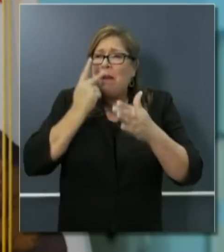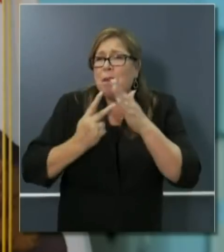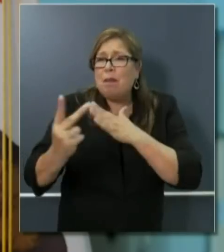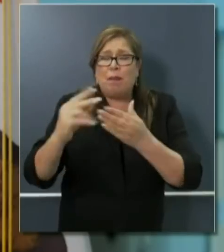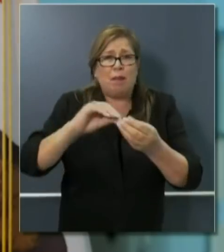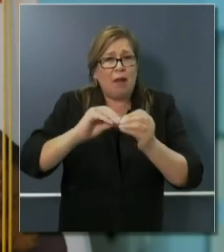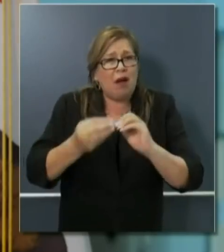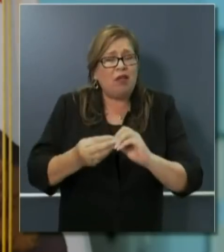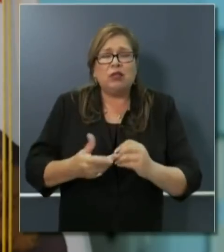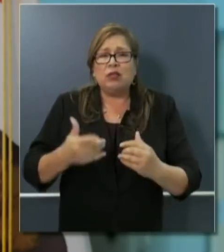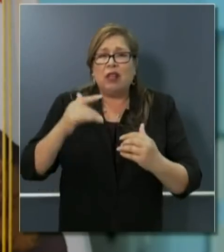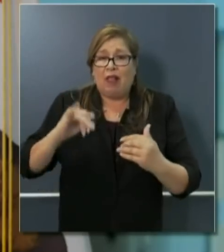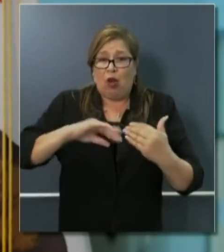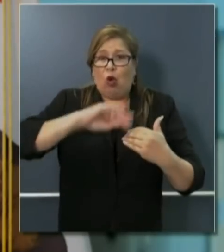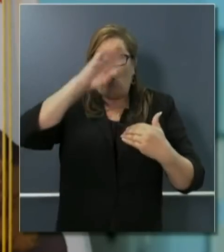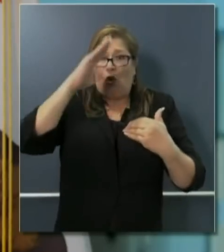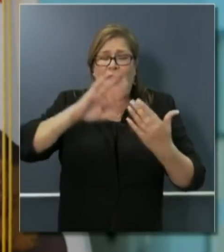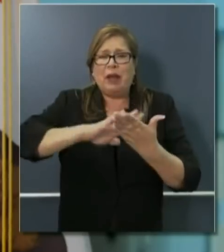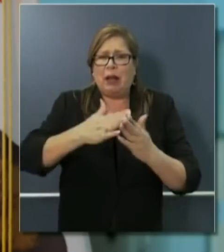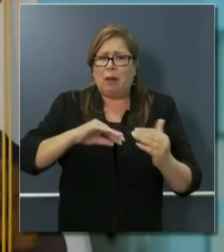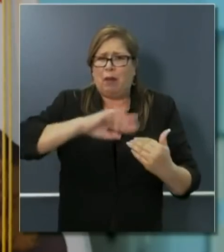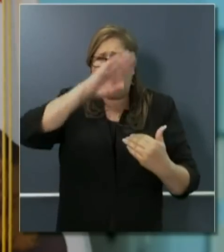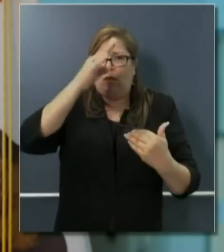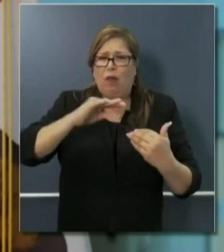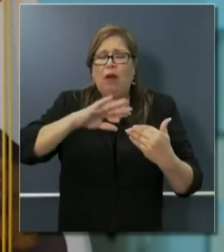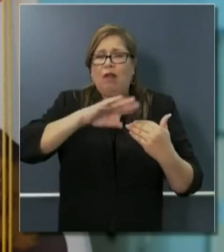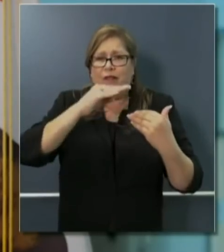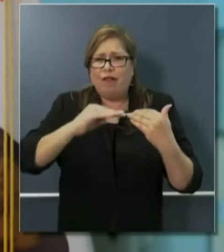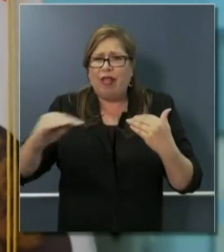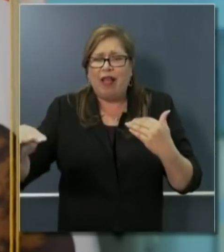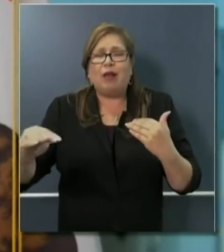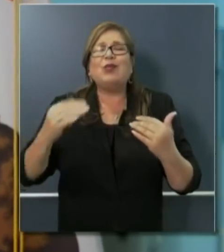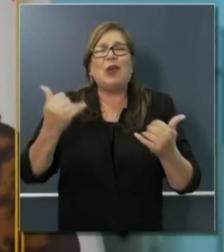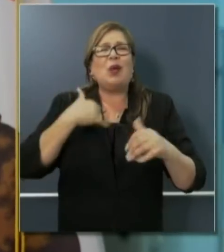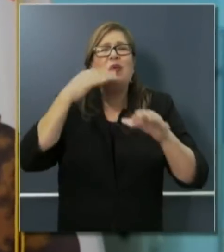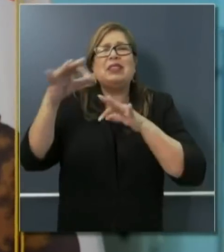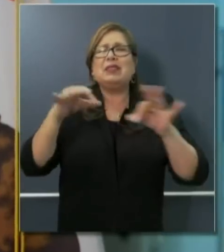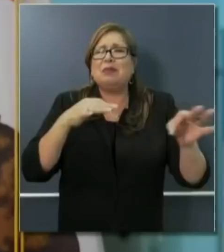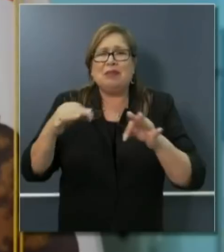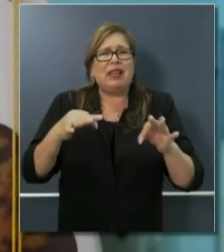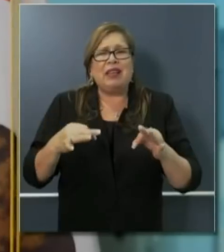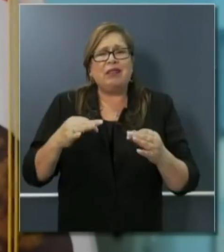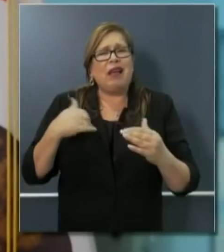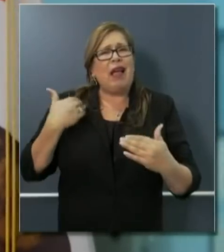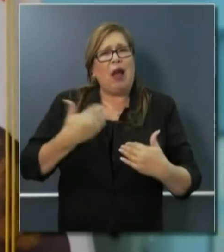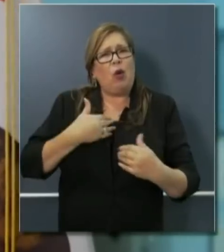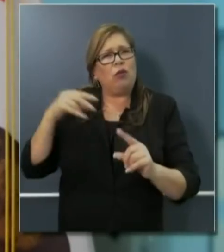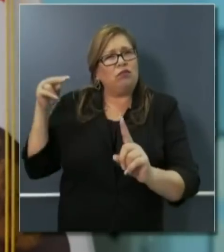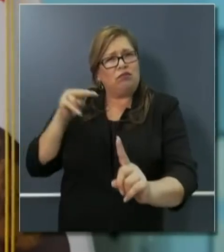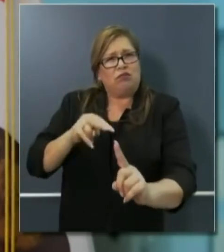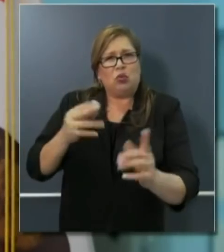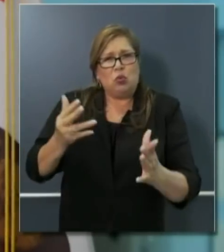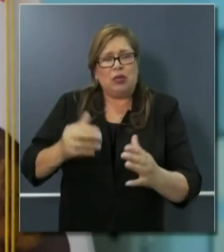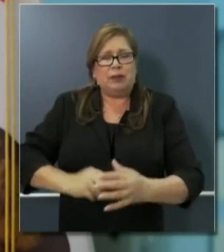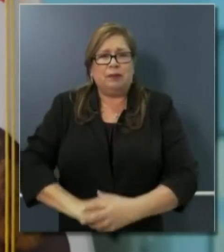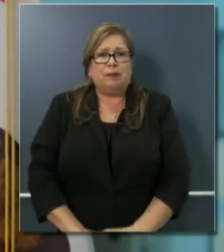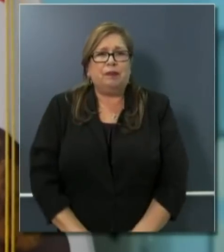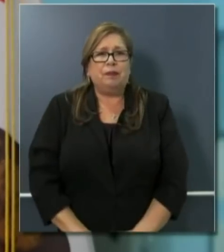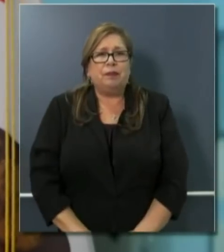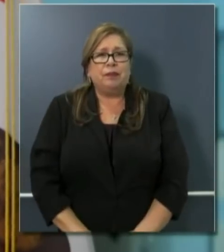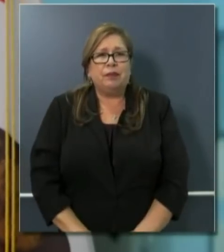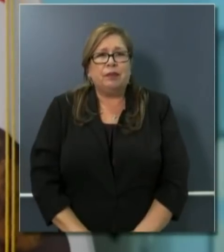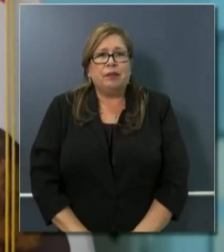going to talk you through how California has been looking at it. I want to remind you that nearly 3 weeks